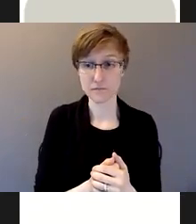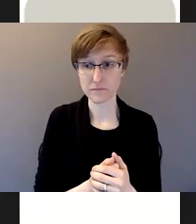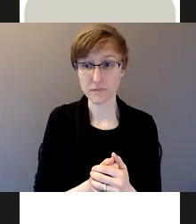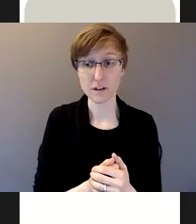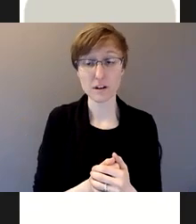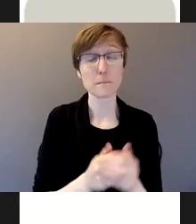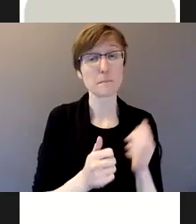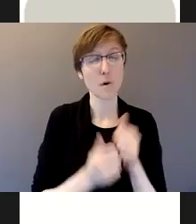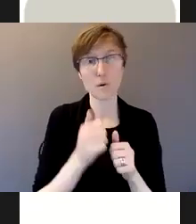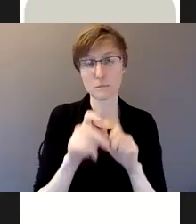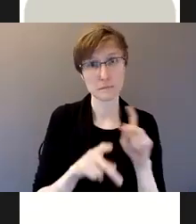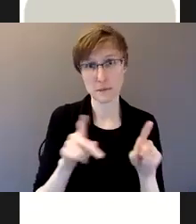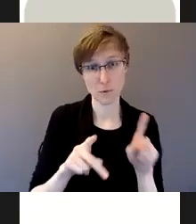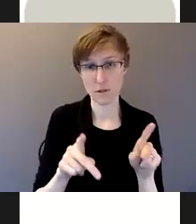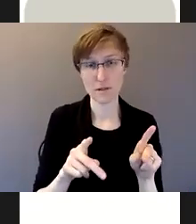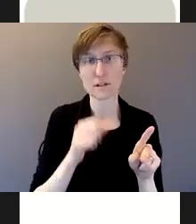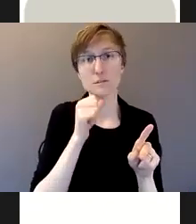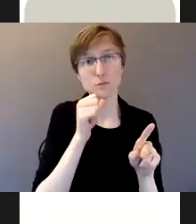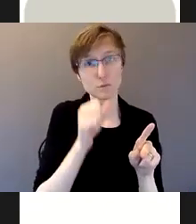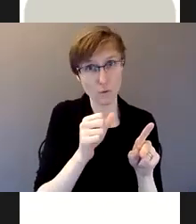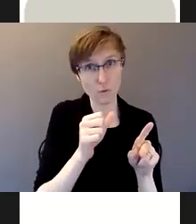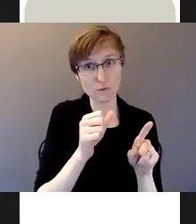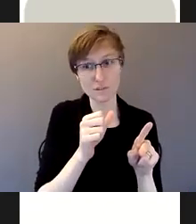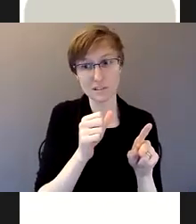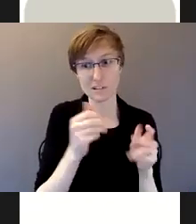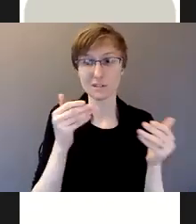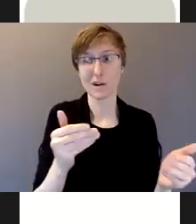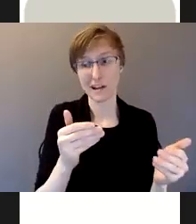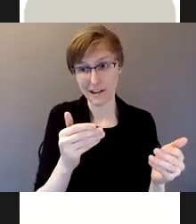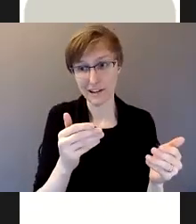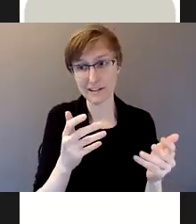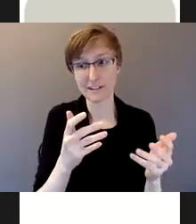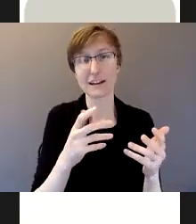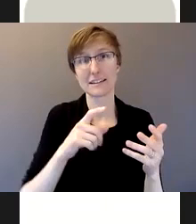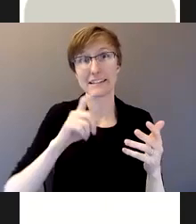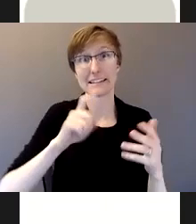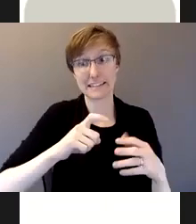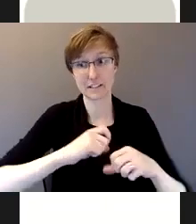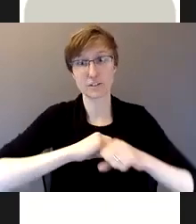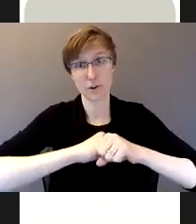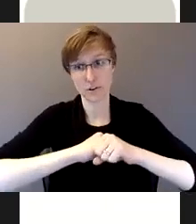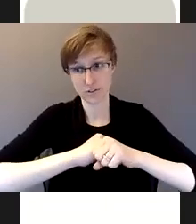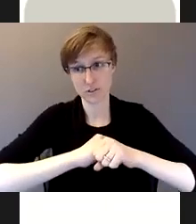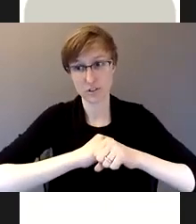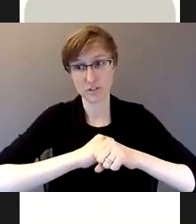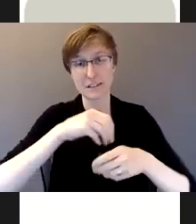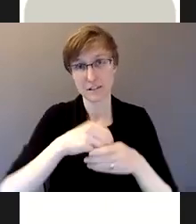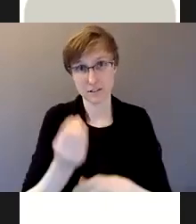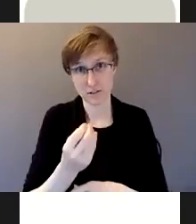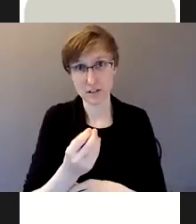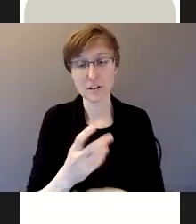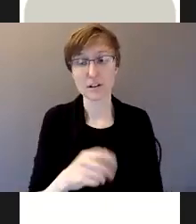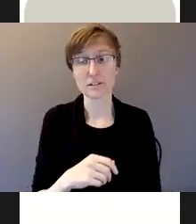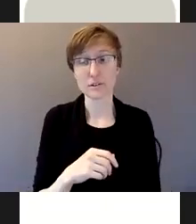is. If we do become guardian, we are decision makers only. We don't have social workers, we don't have housing workers, we don't have